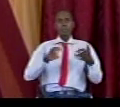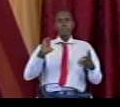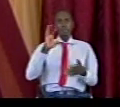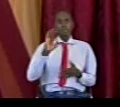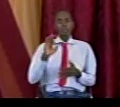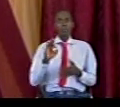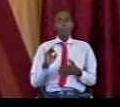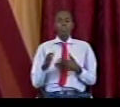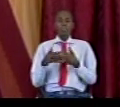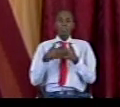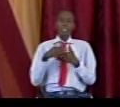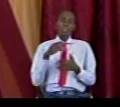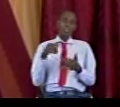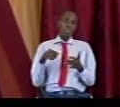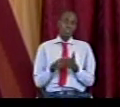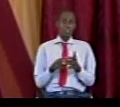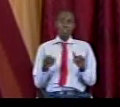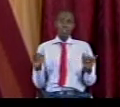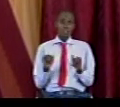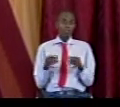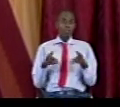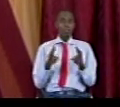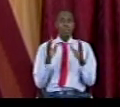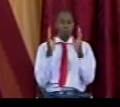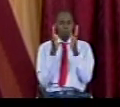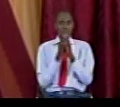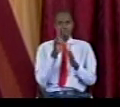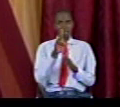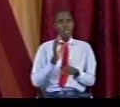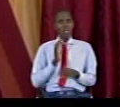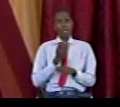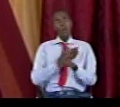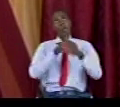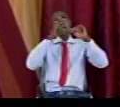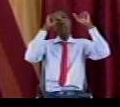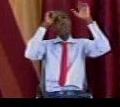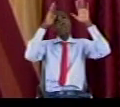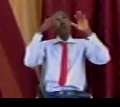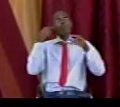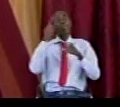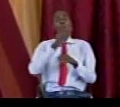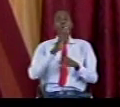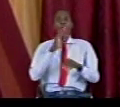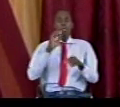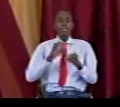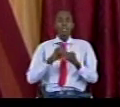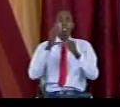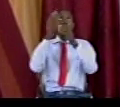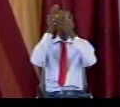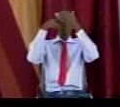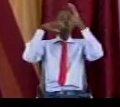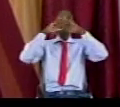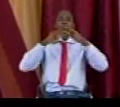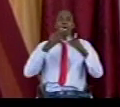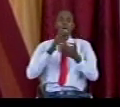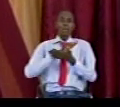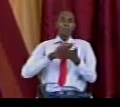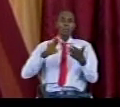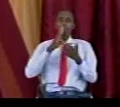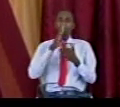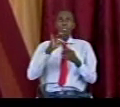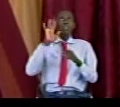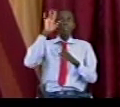this manner, therefore, pray ye, our Father which art in heaven, hallowed be thy name. Jesus gave